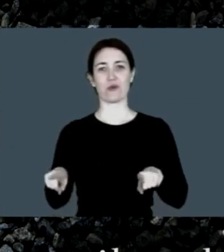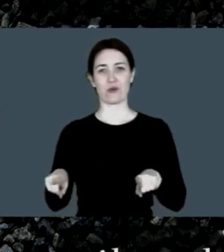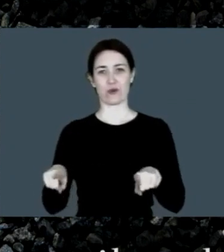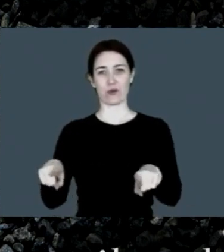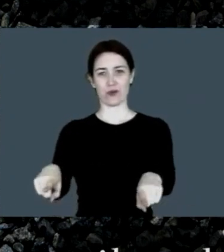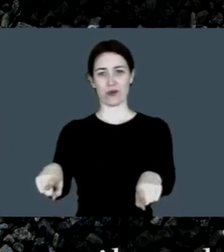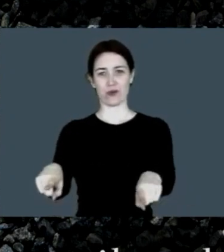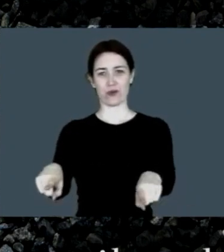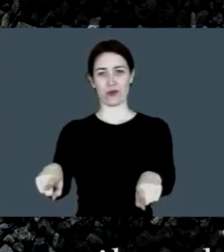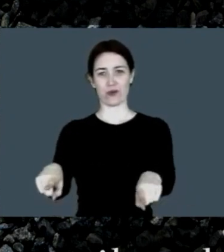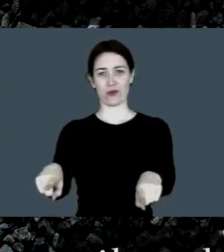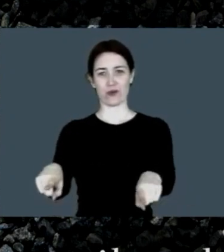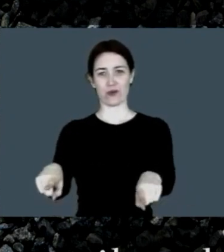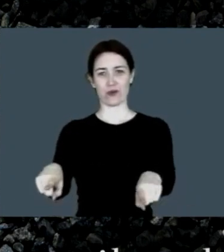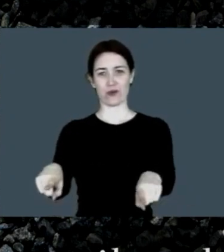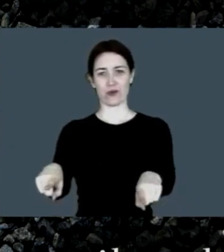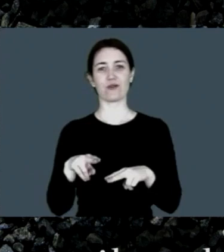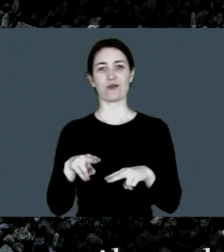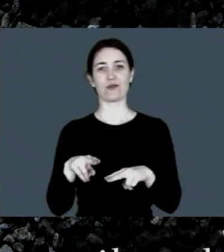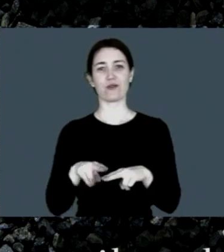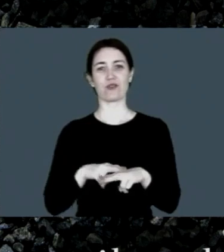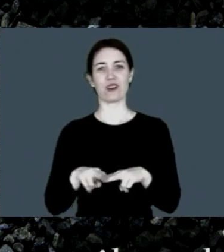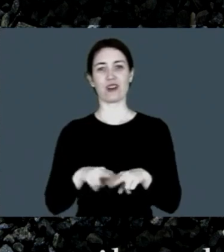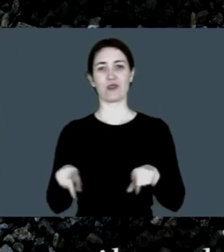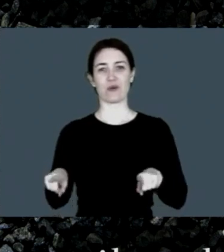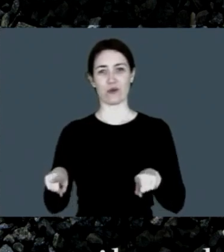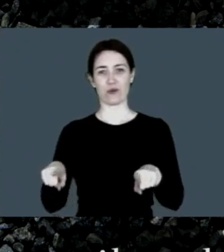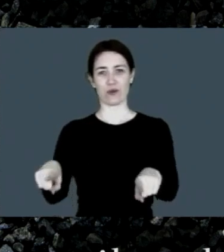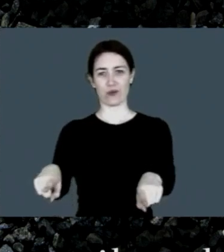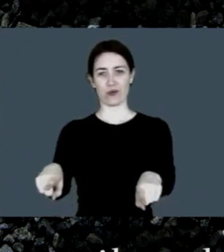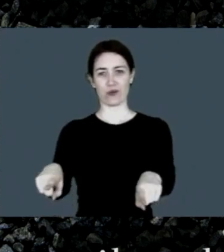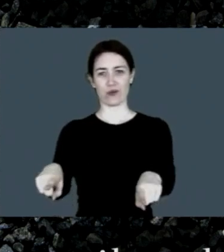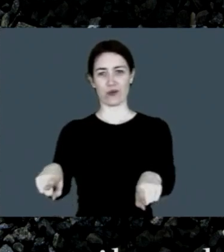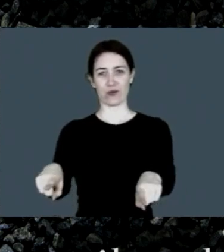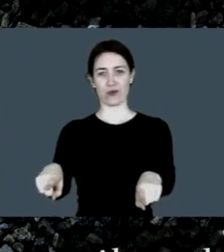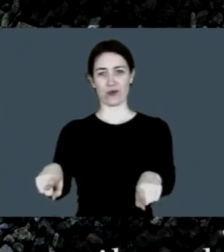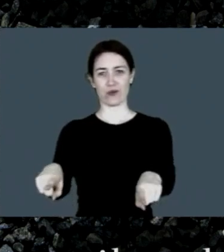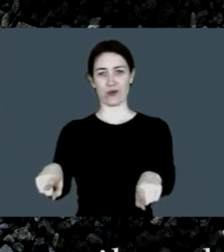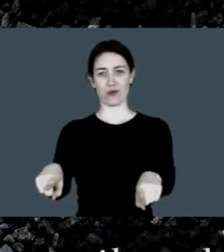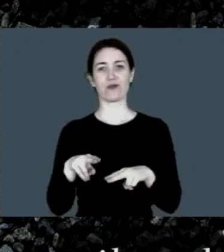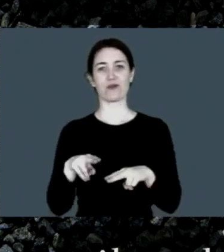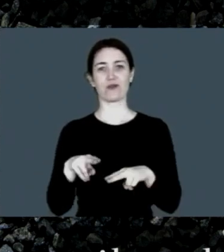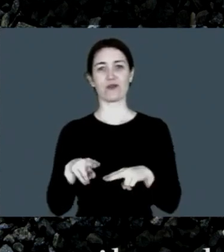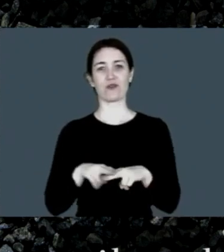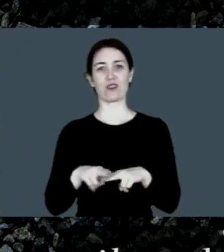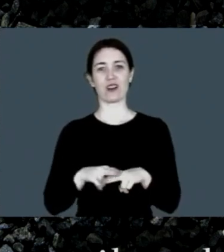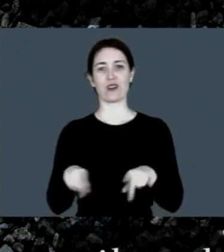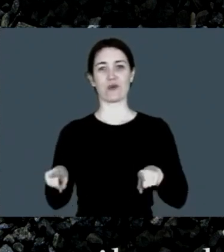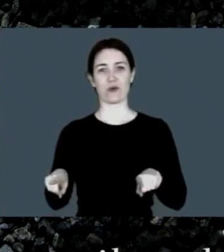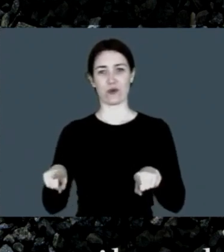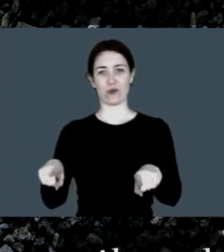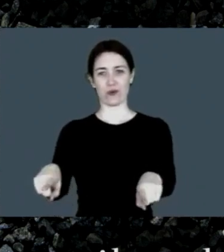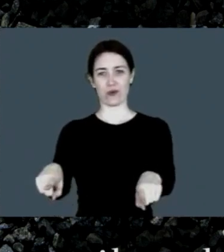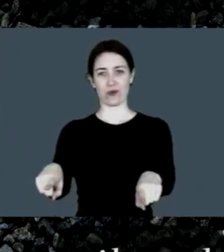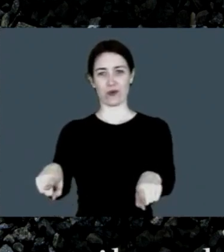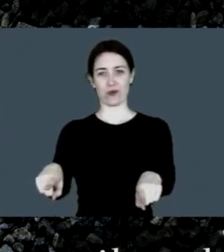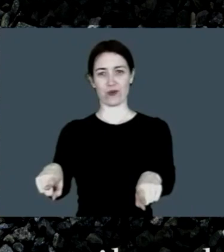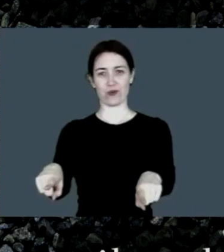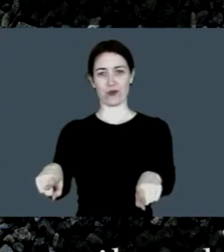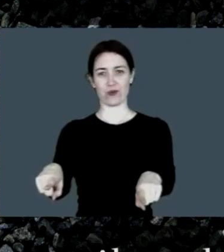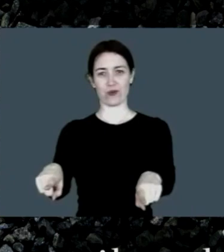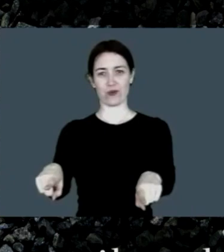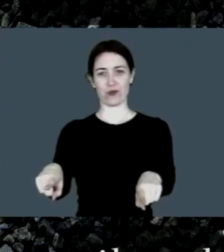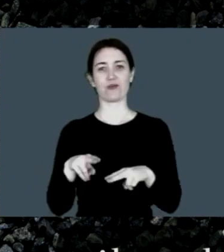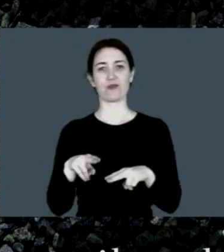Alahau. And the way that you sign that is you take your two fingers, you kind of rub, and then push